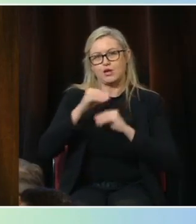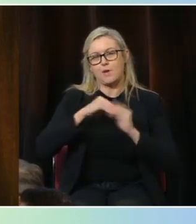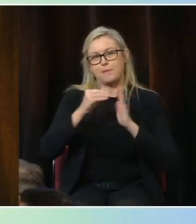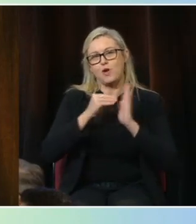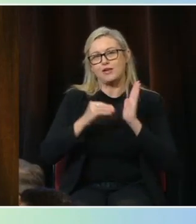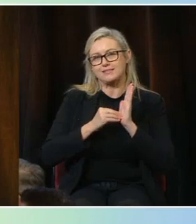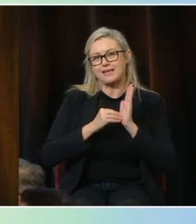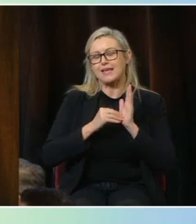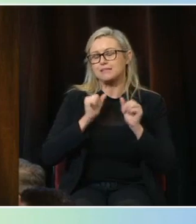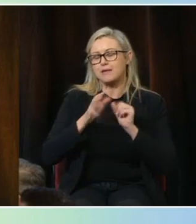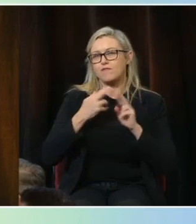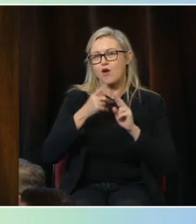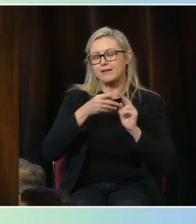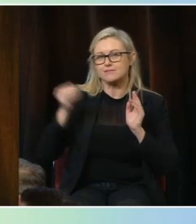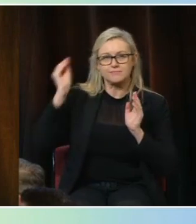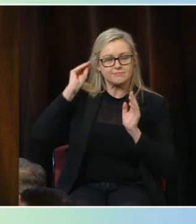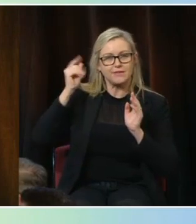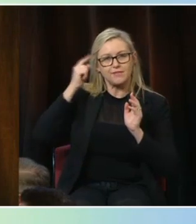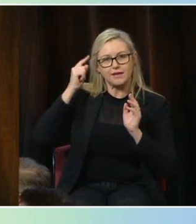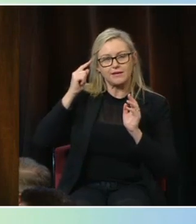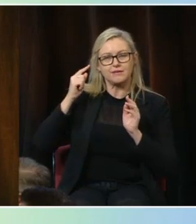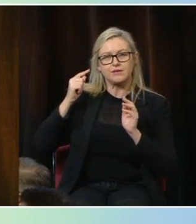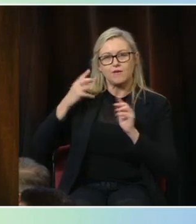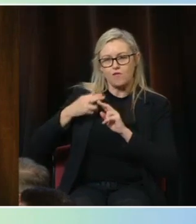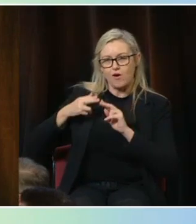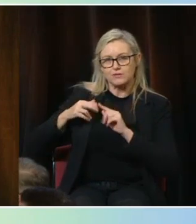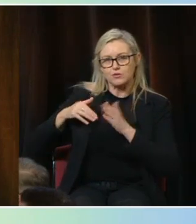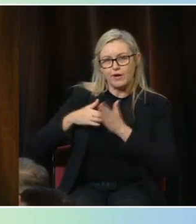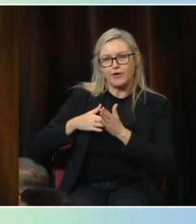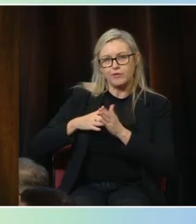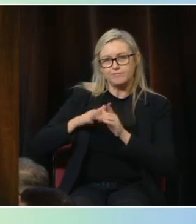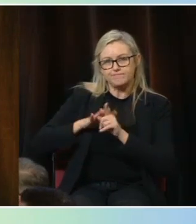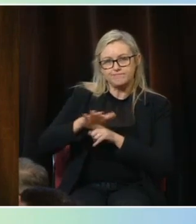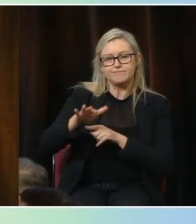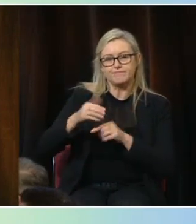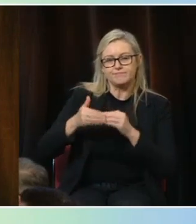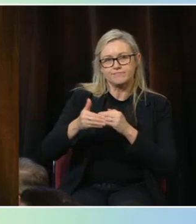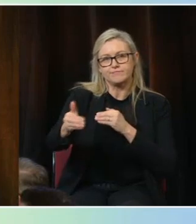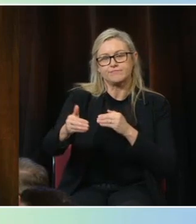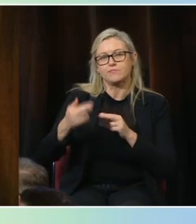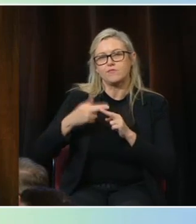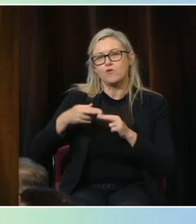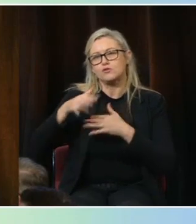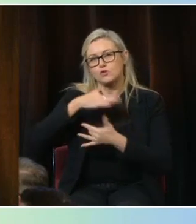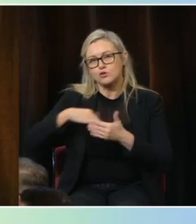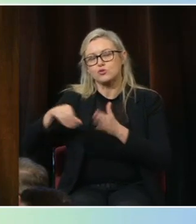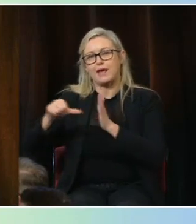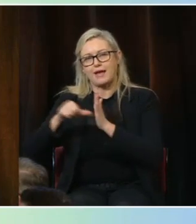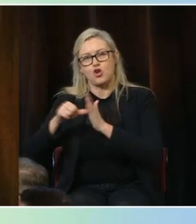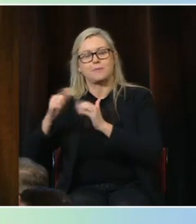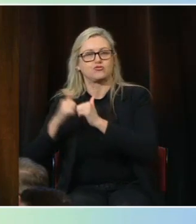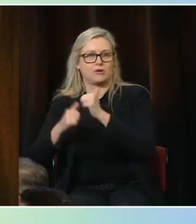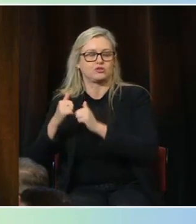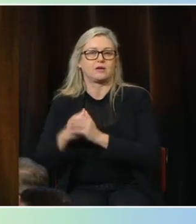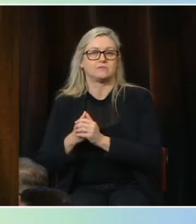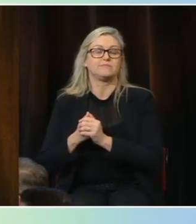rear view mirror they seek to preserve in aspect previous Geographic social and economic structures this can